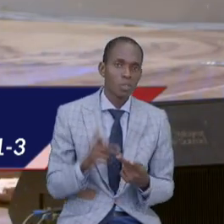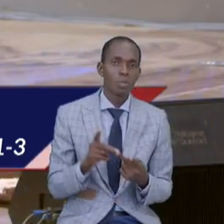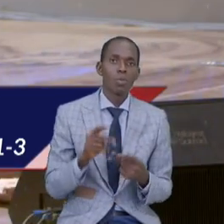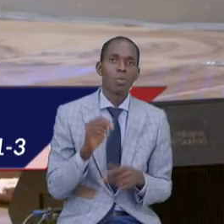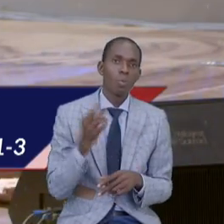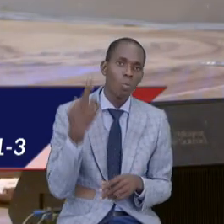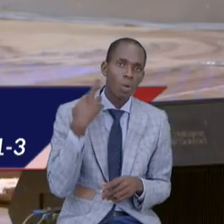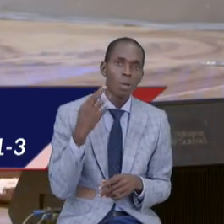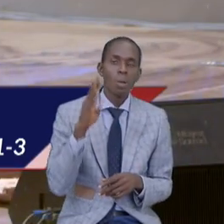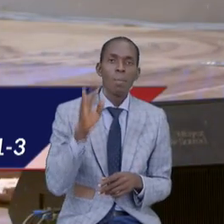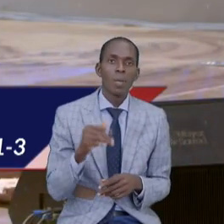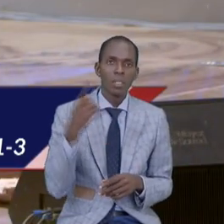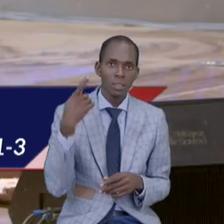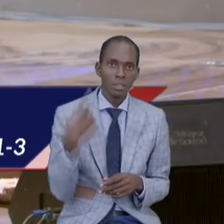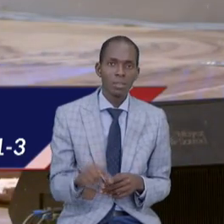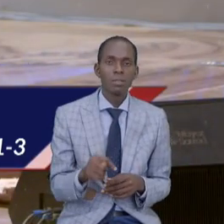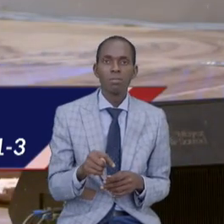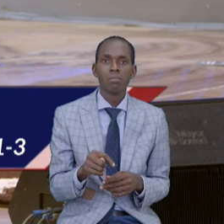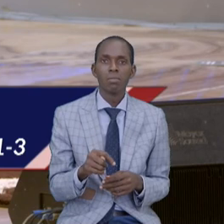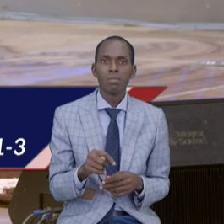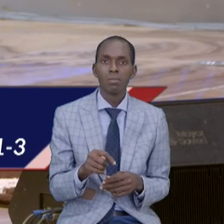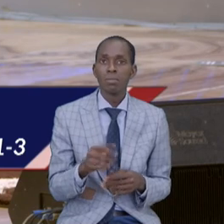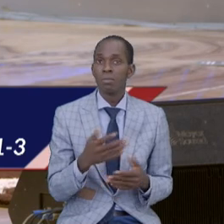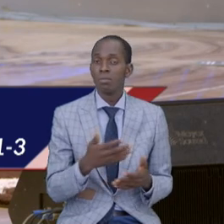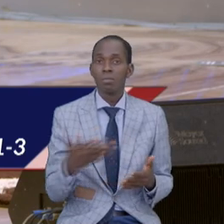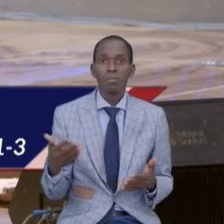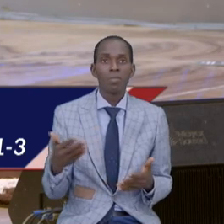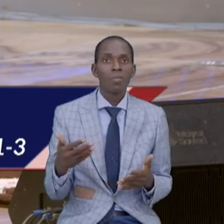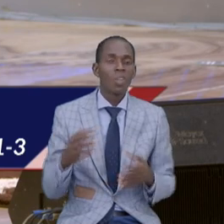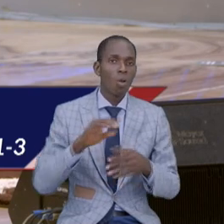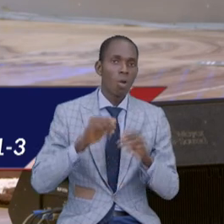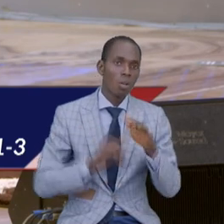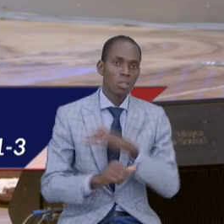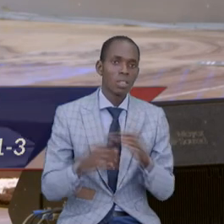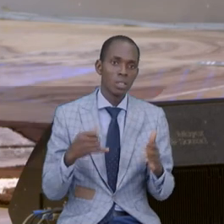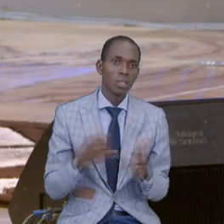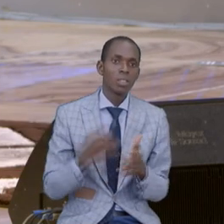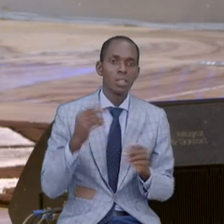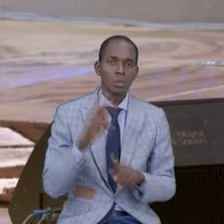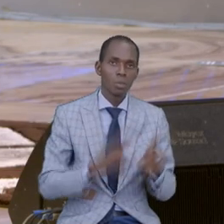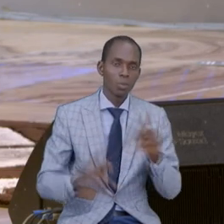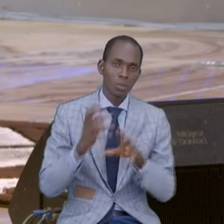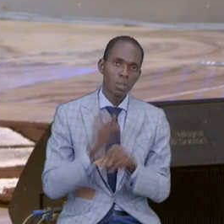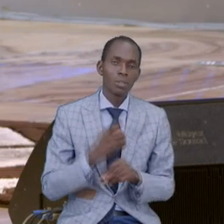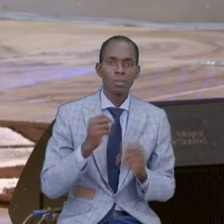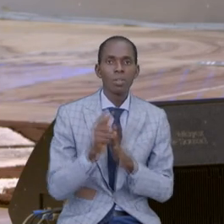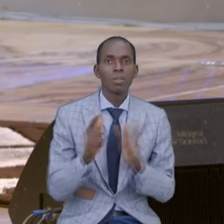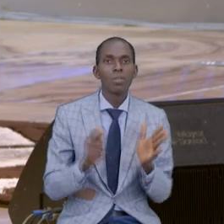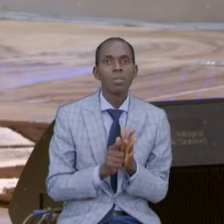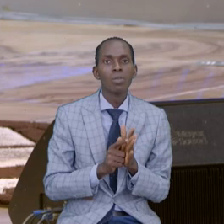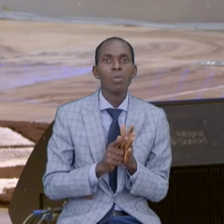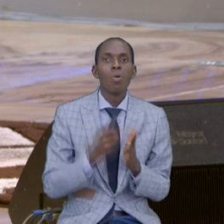the Levitical priesthood, for under it the people received the law,